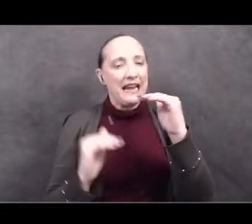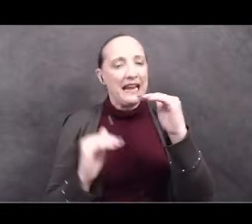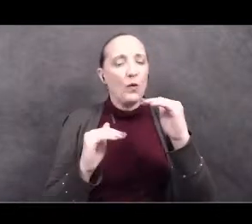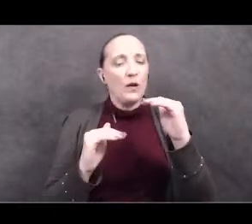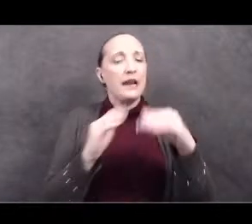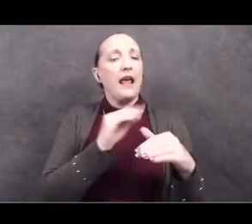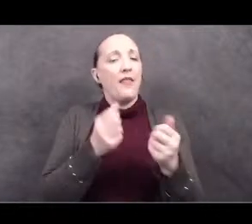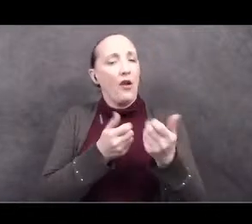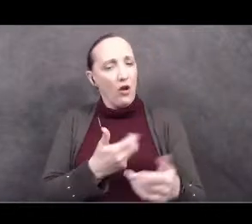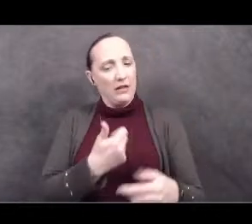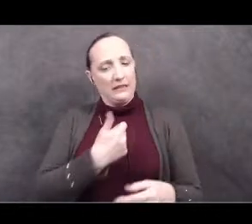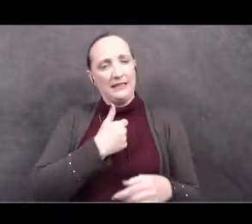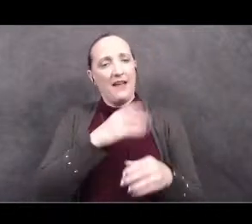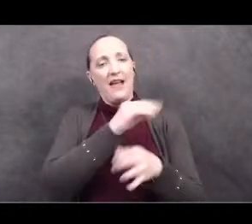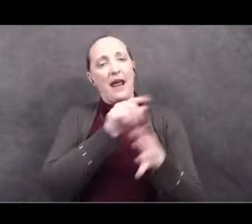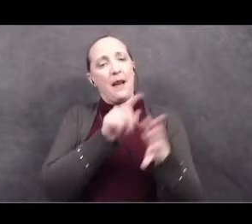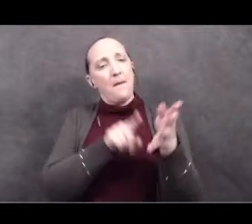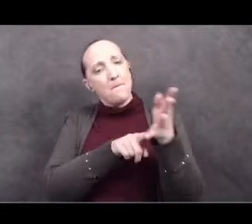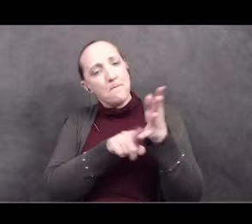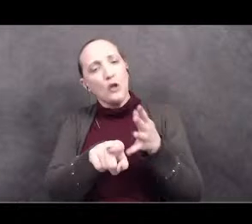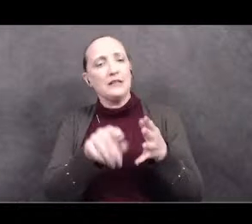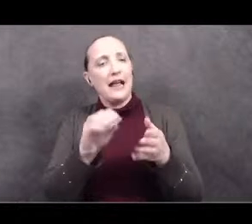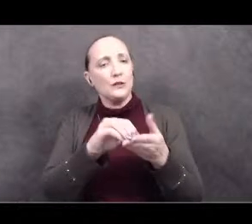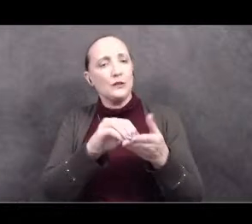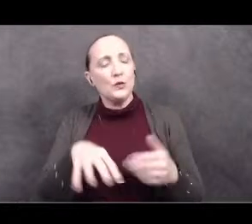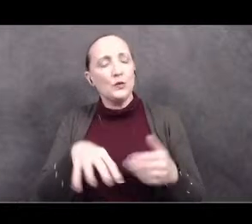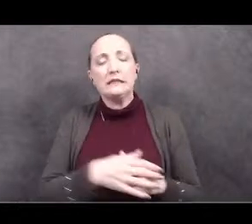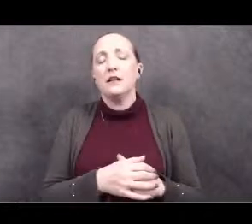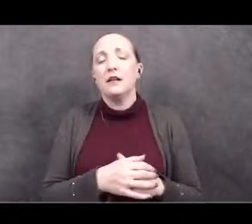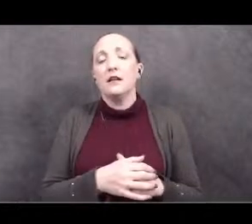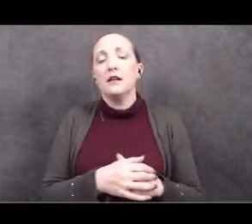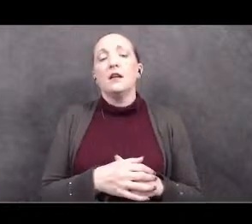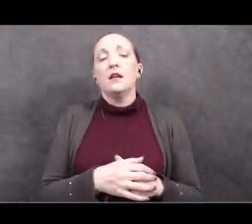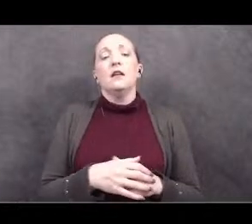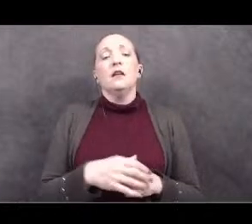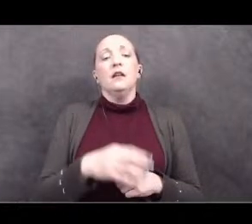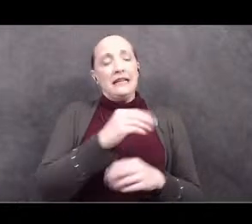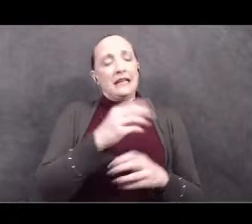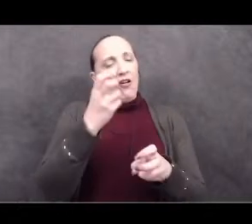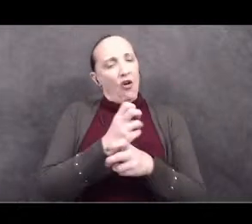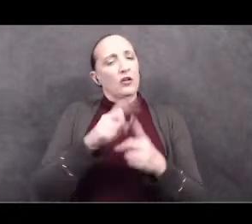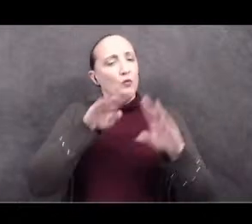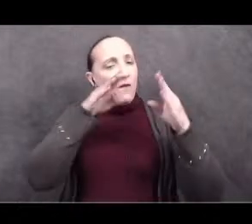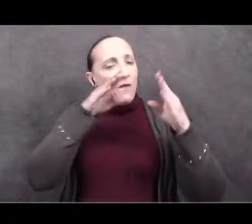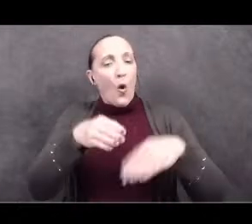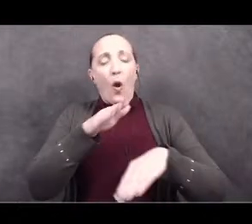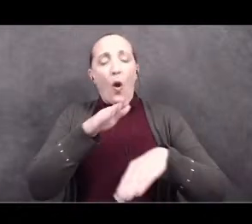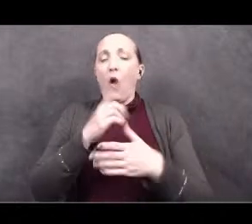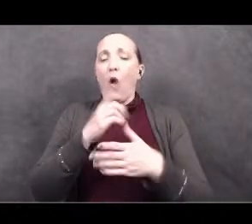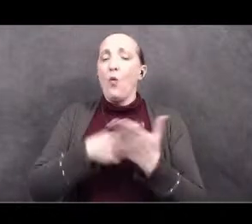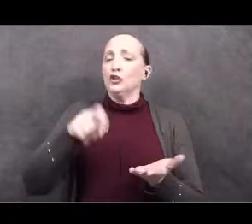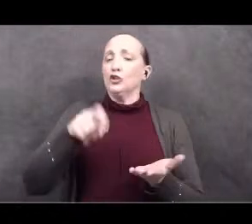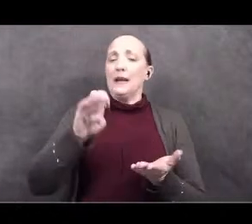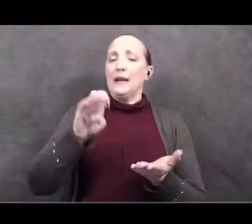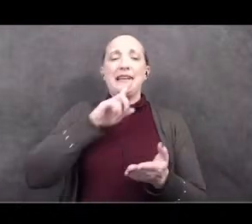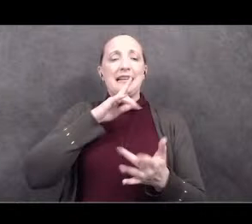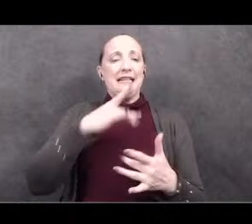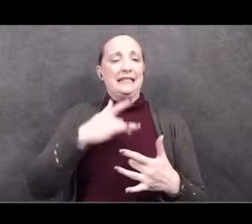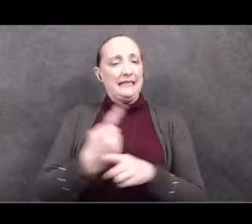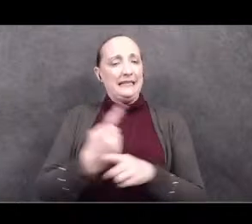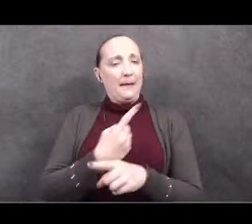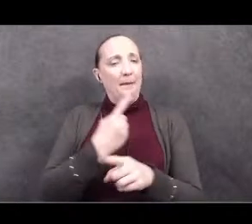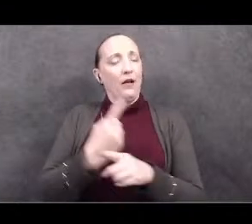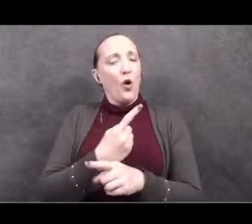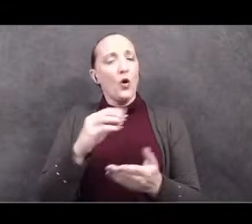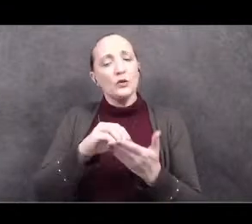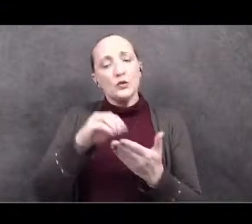marginalized students it is difficult to focus on what should be considered typical schooling experiences like challenging my kiddos in